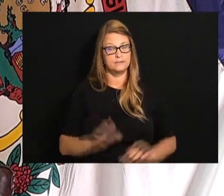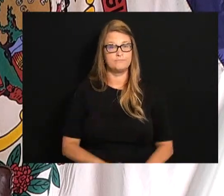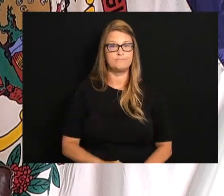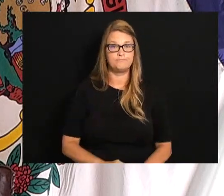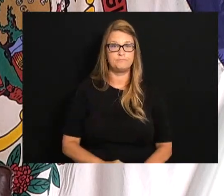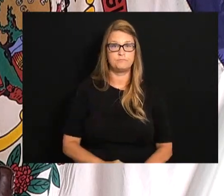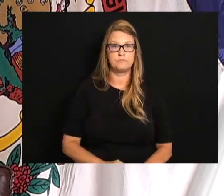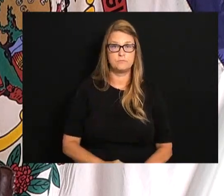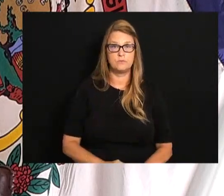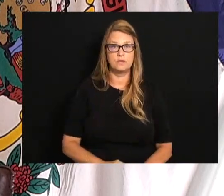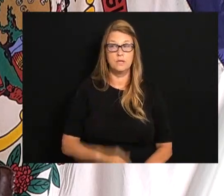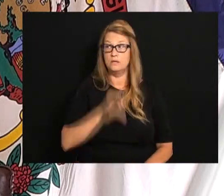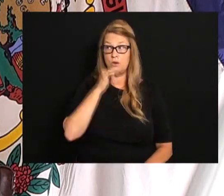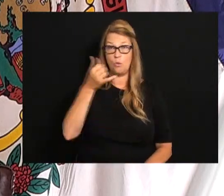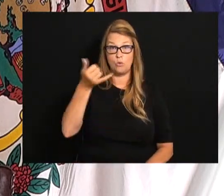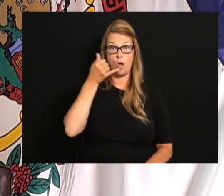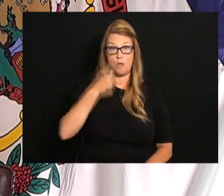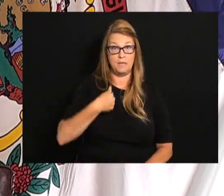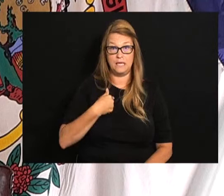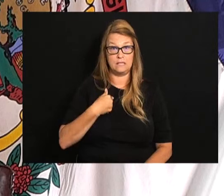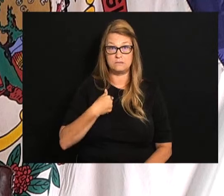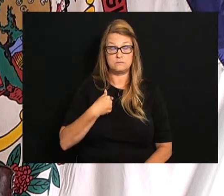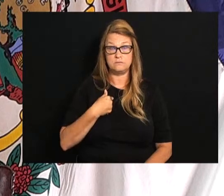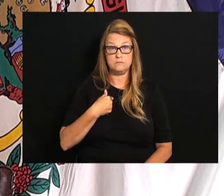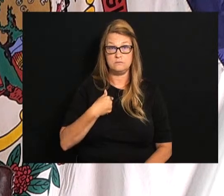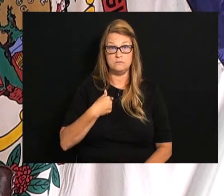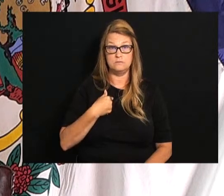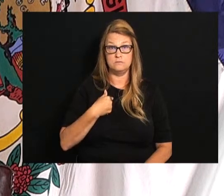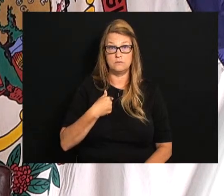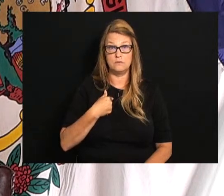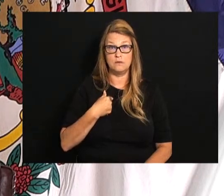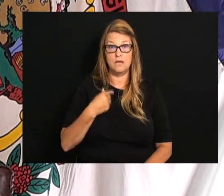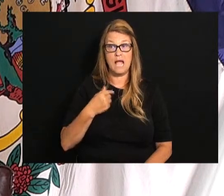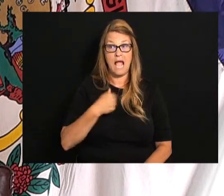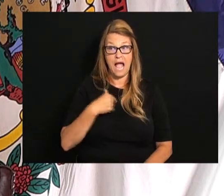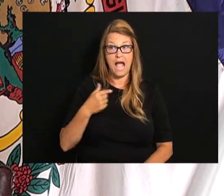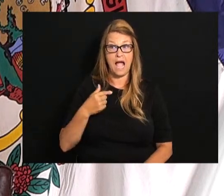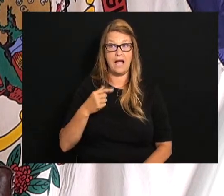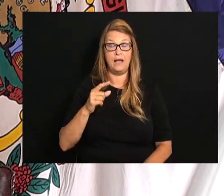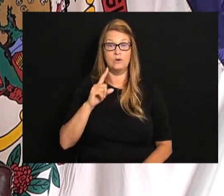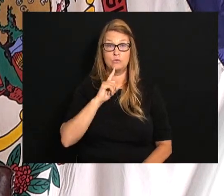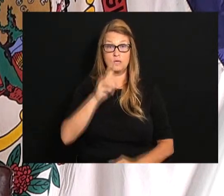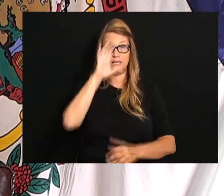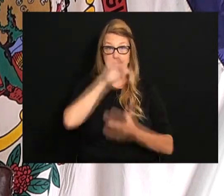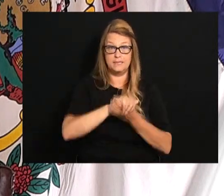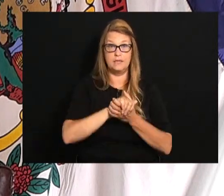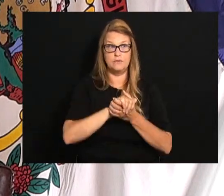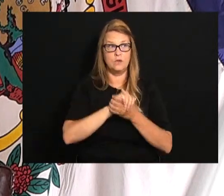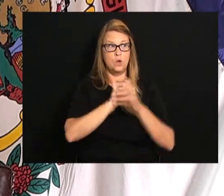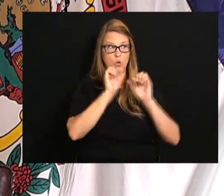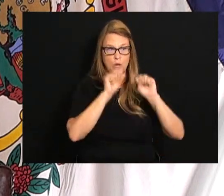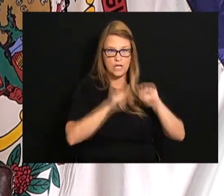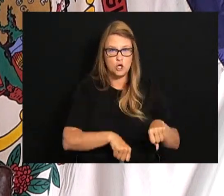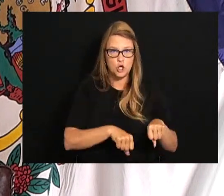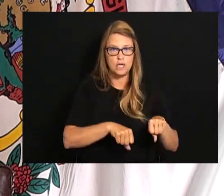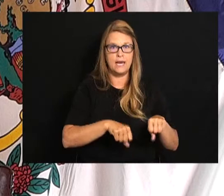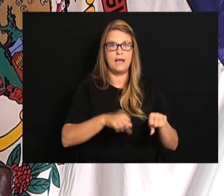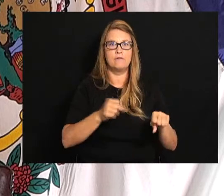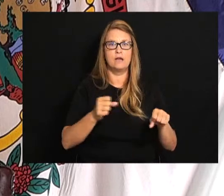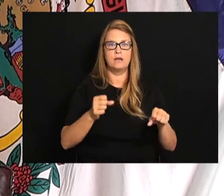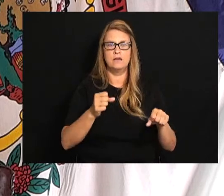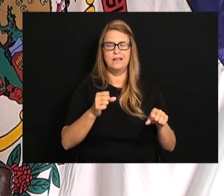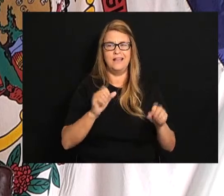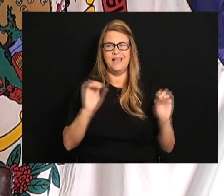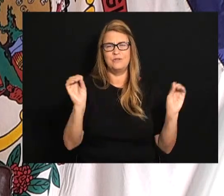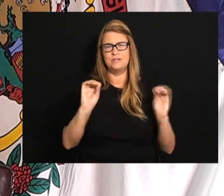You don't need to call me. You know, really and truly, I absolutely believe we could have done it. We could have done it, and it wouldn't have